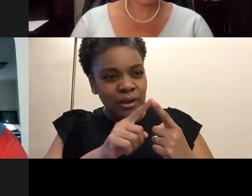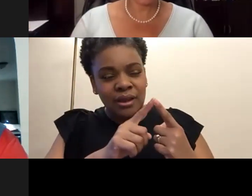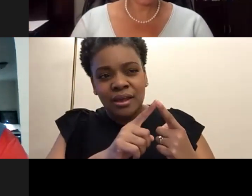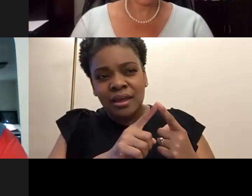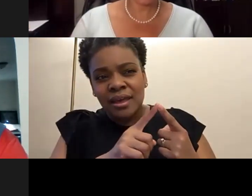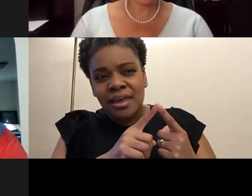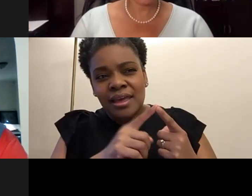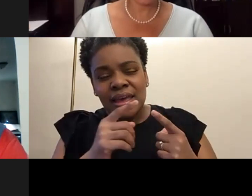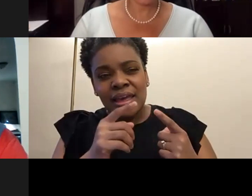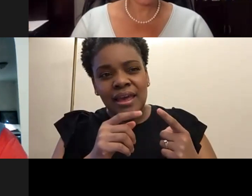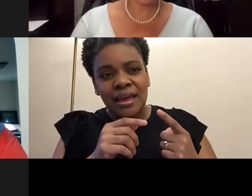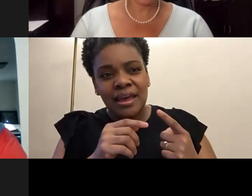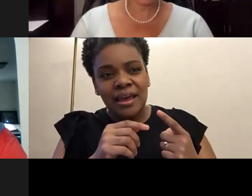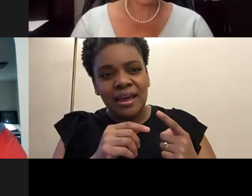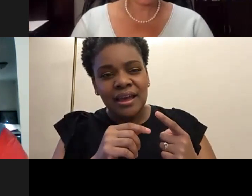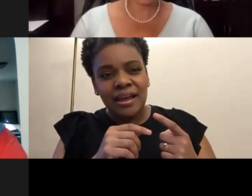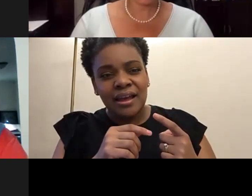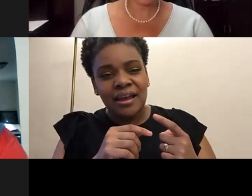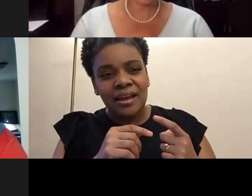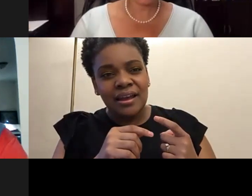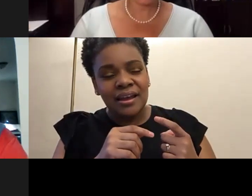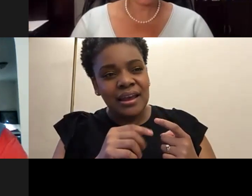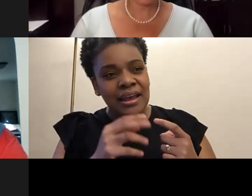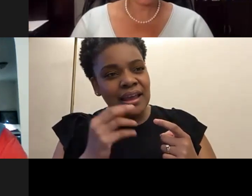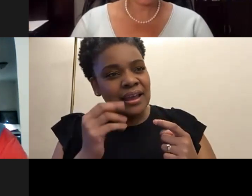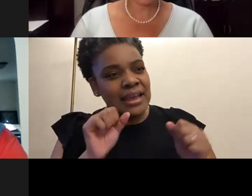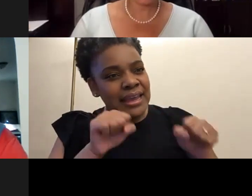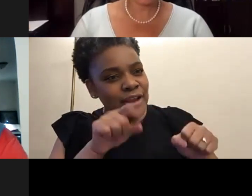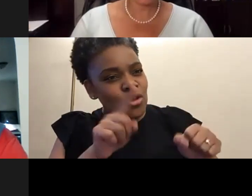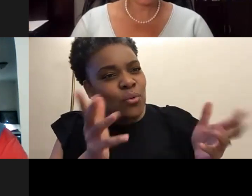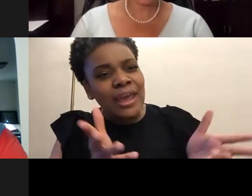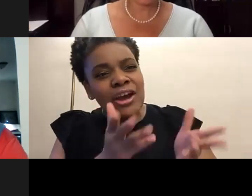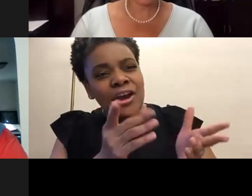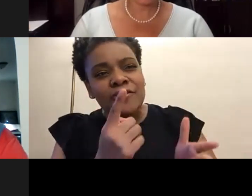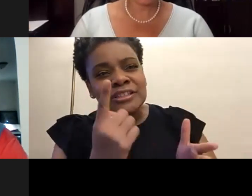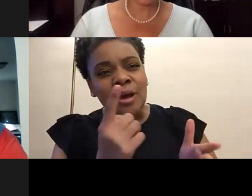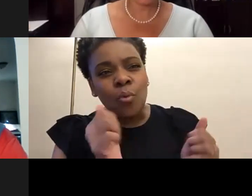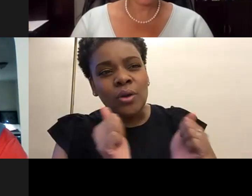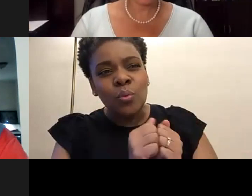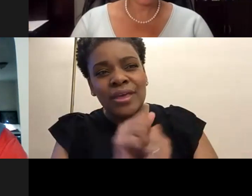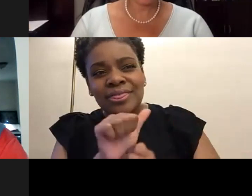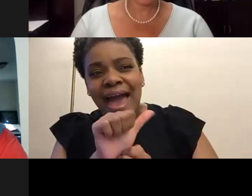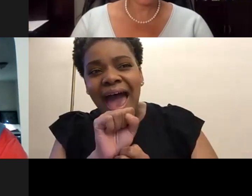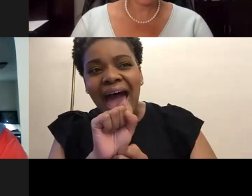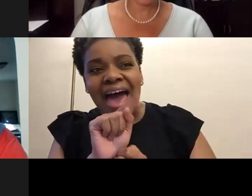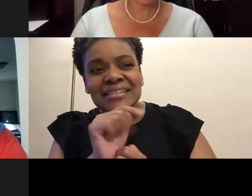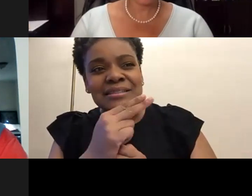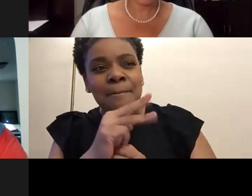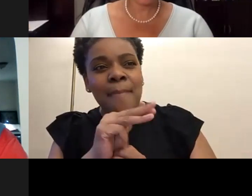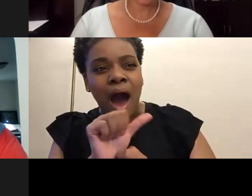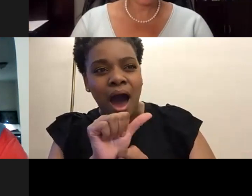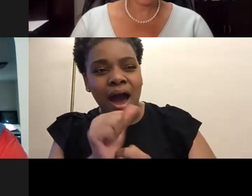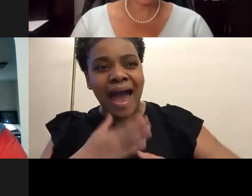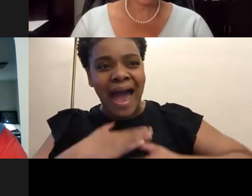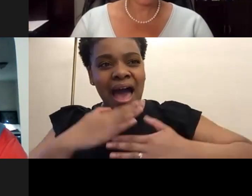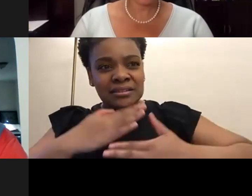someone? Sorry, I'm just reading what's on the screen. Who has asthma and would like to take the vaccine, are worried